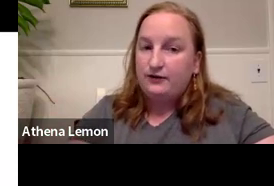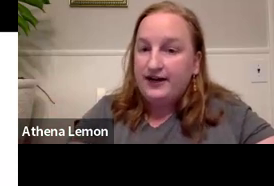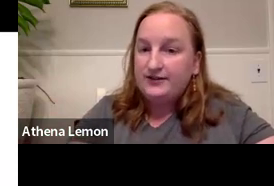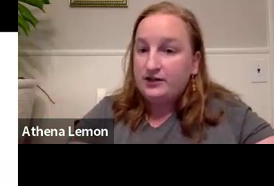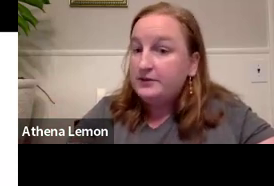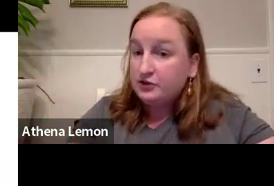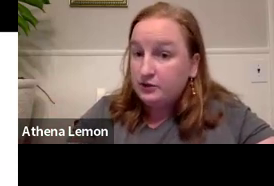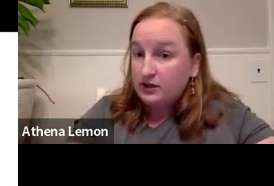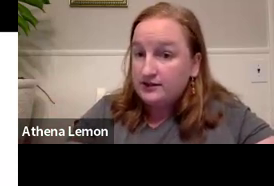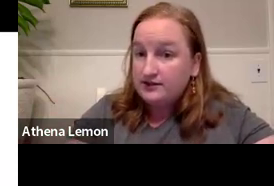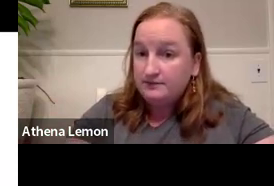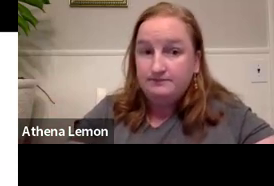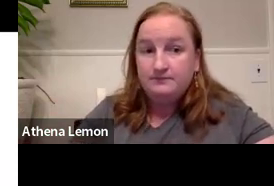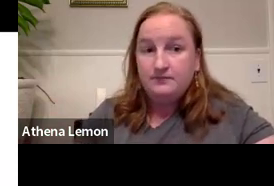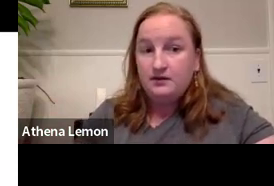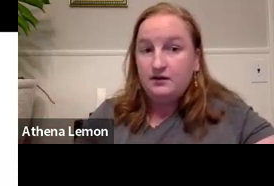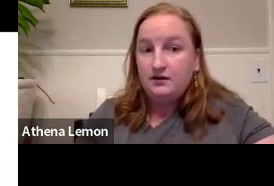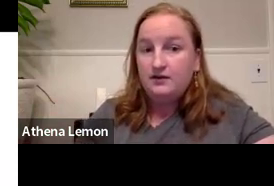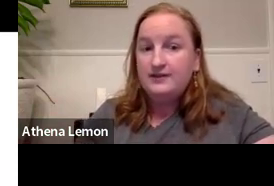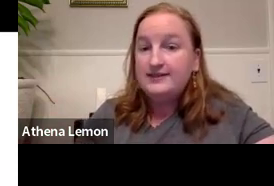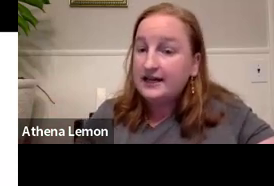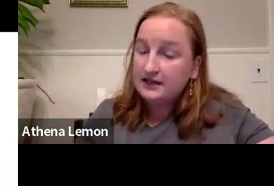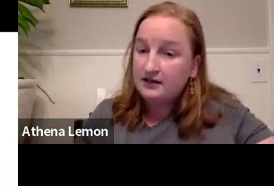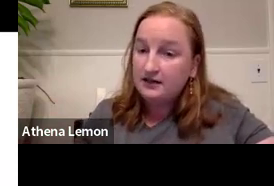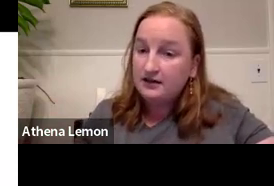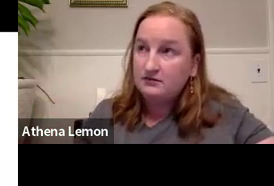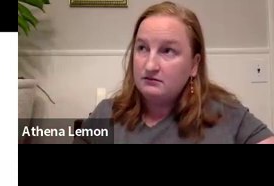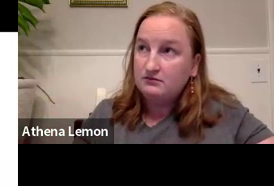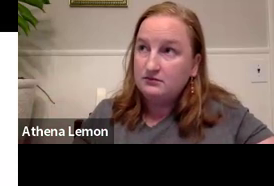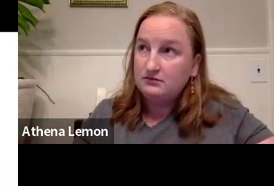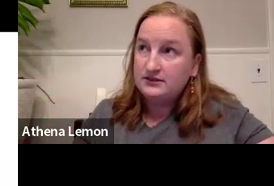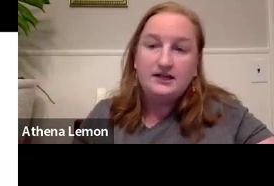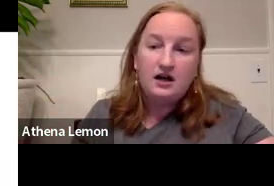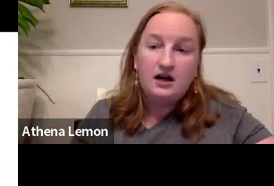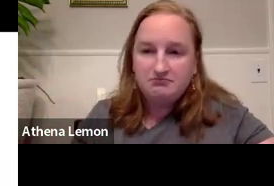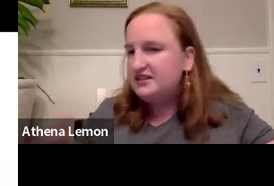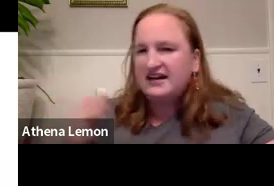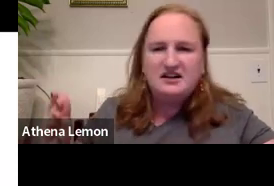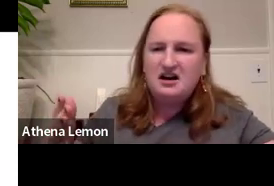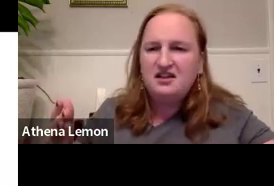Again, that's how Pfizer and Moderna works. The second